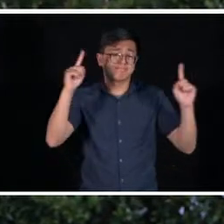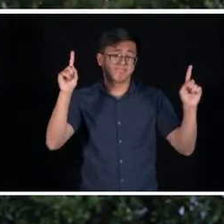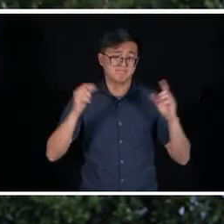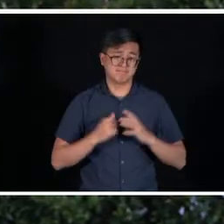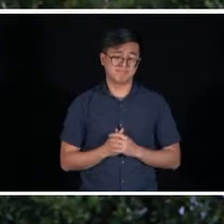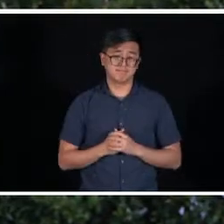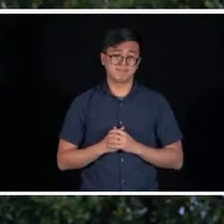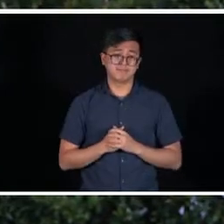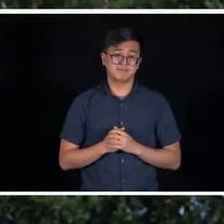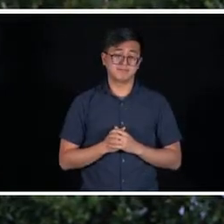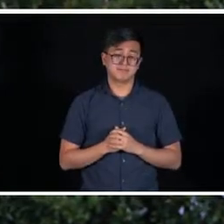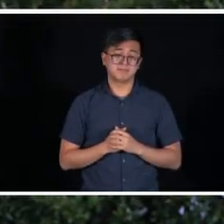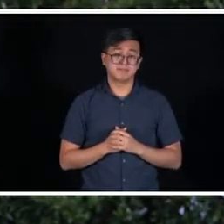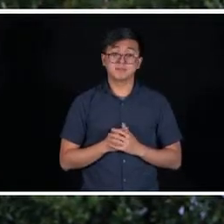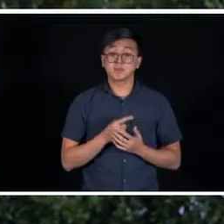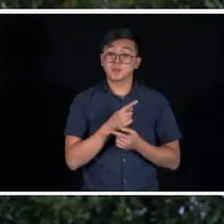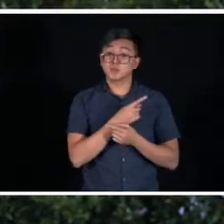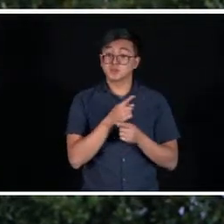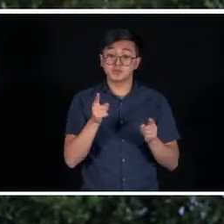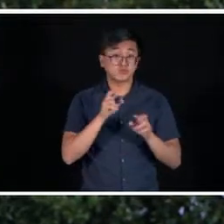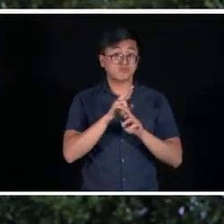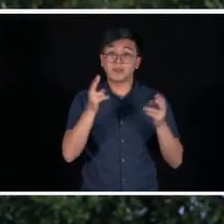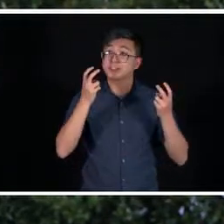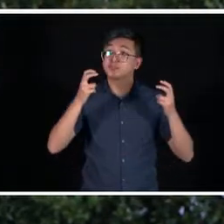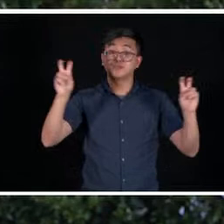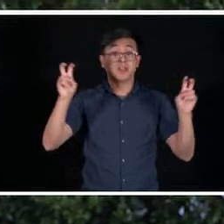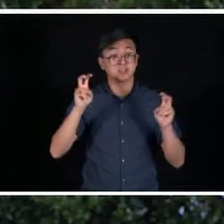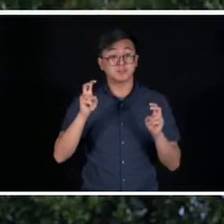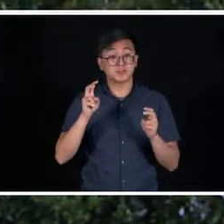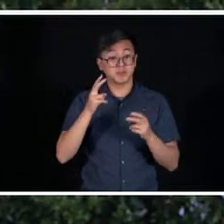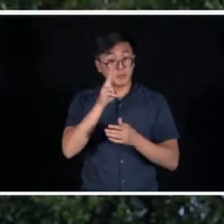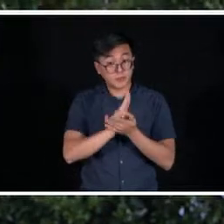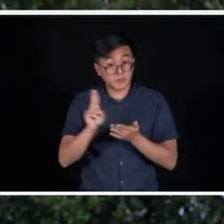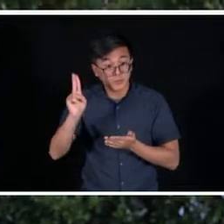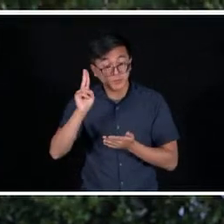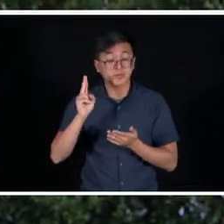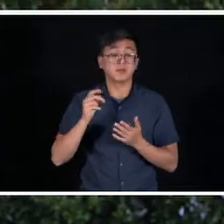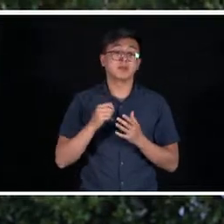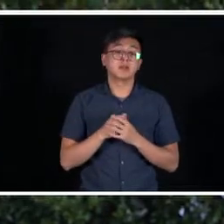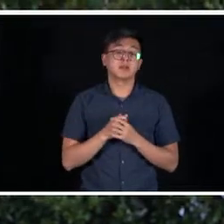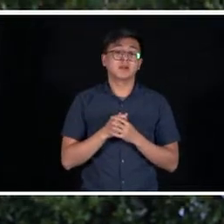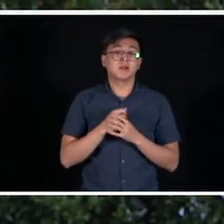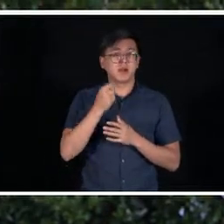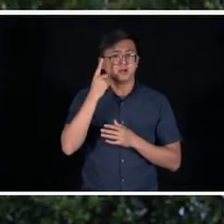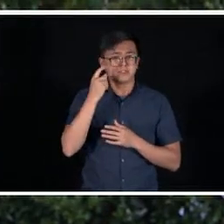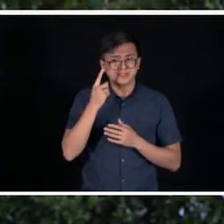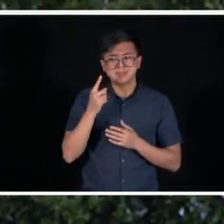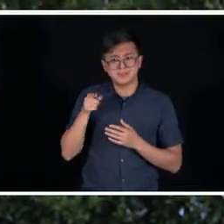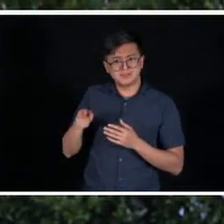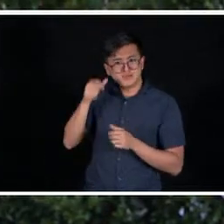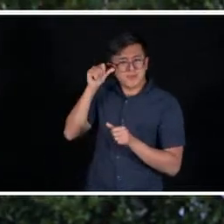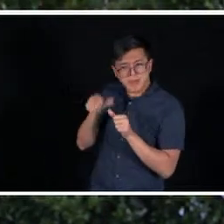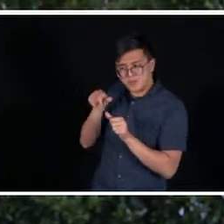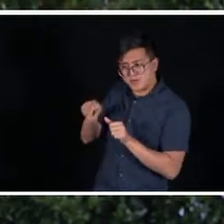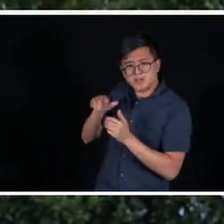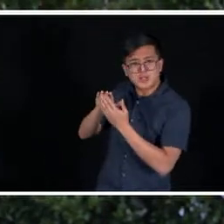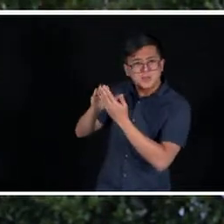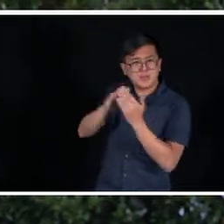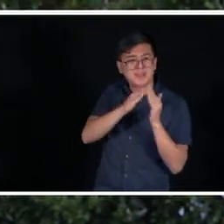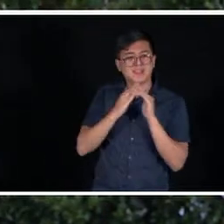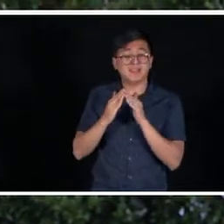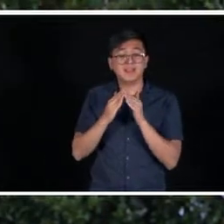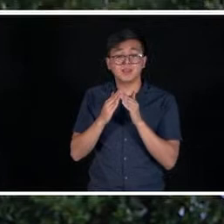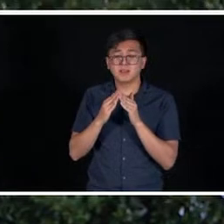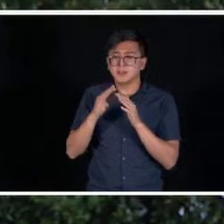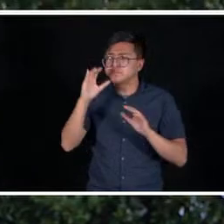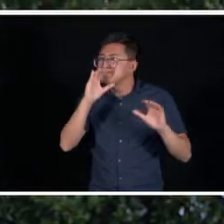As you transfer to your four-year institution, never underestimate the power of community. Seek out